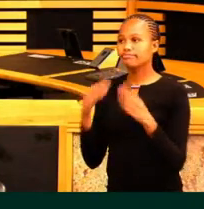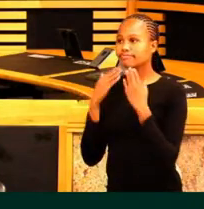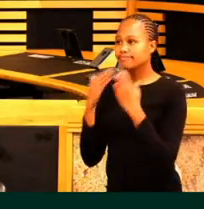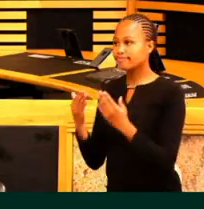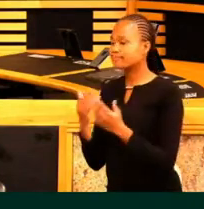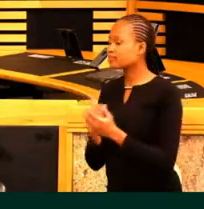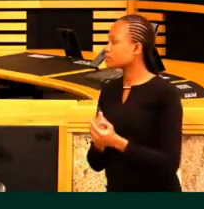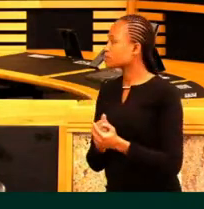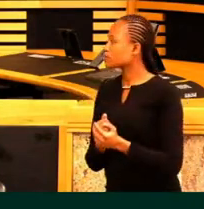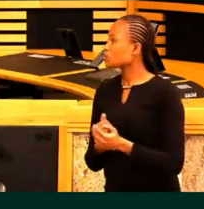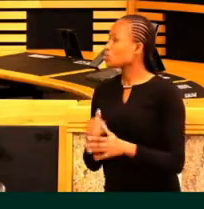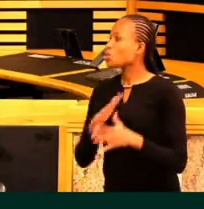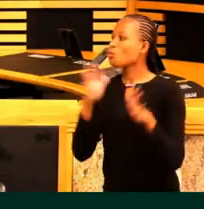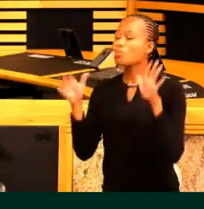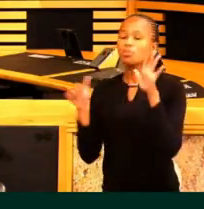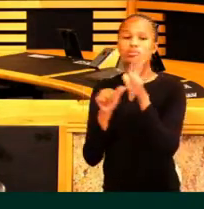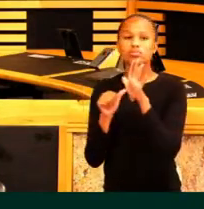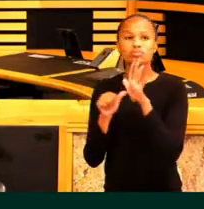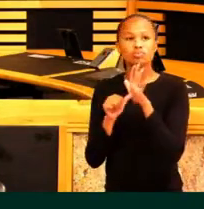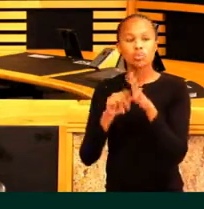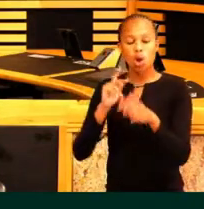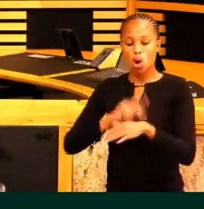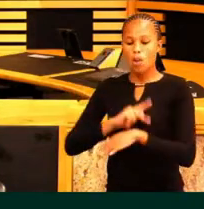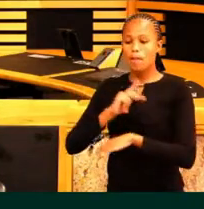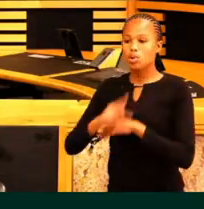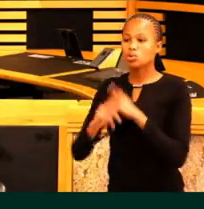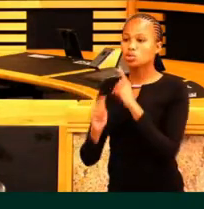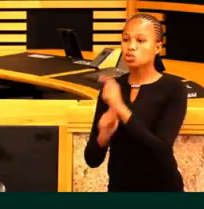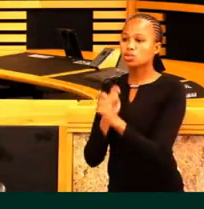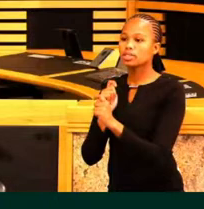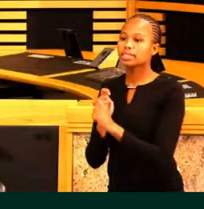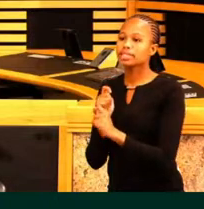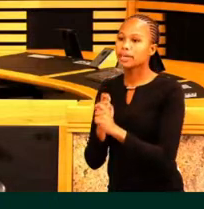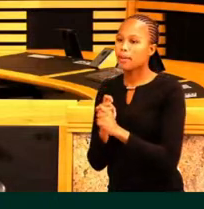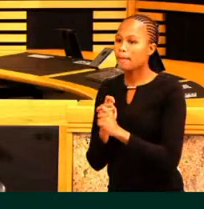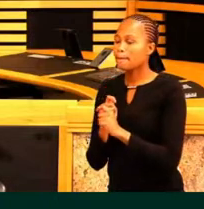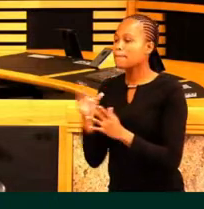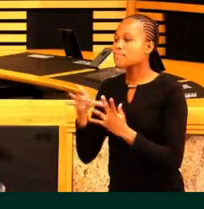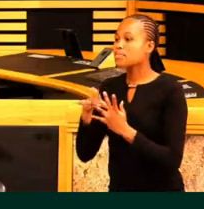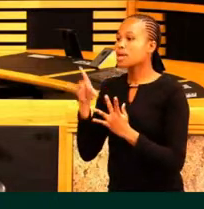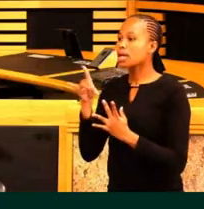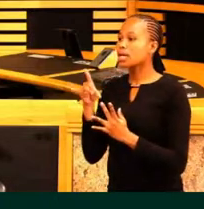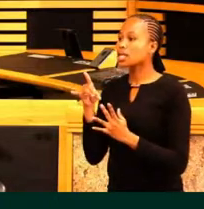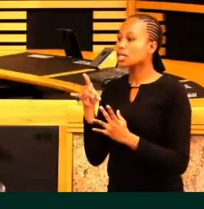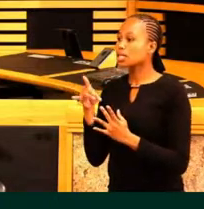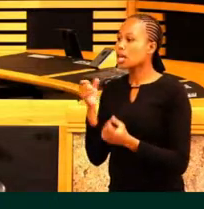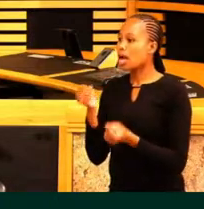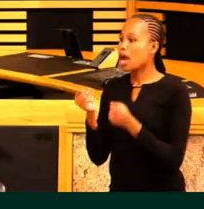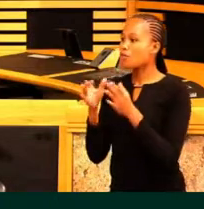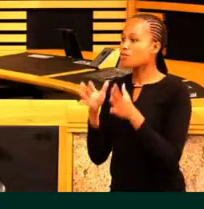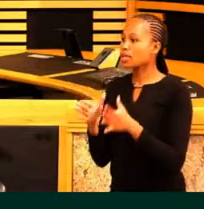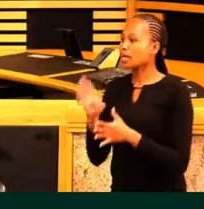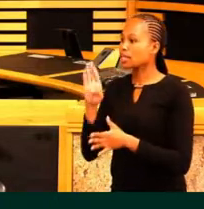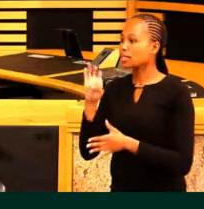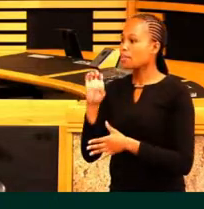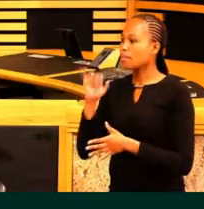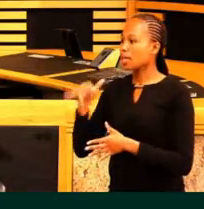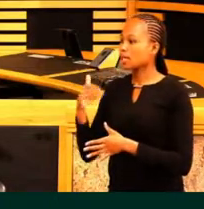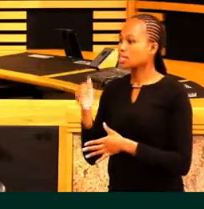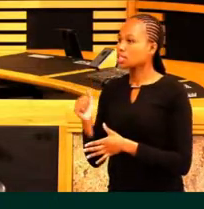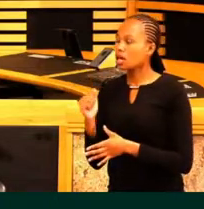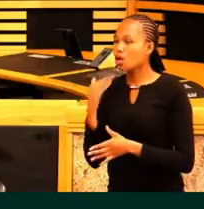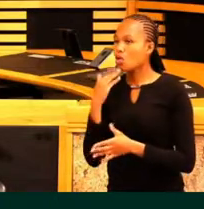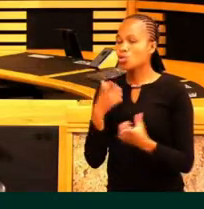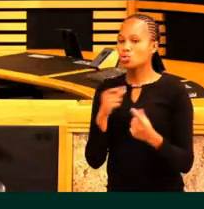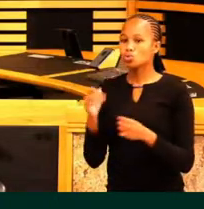importantly the project team as led by Advocate badger who was hitting this work together with